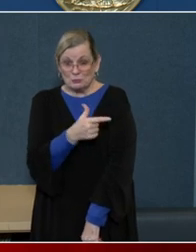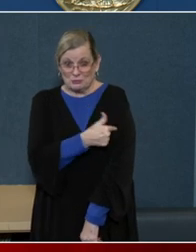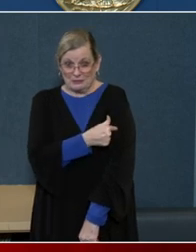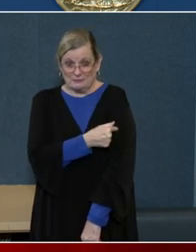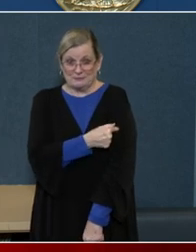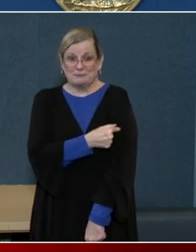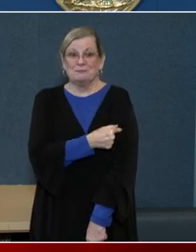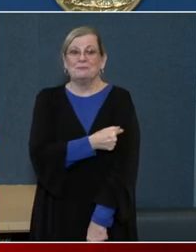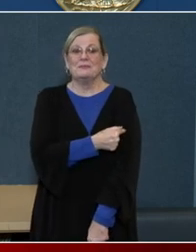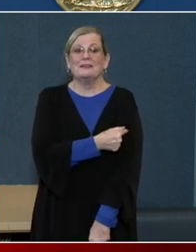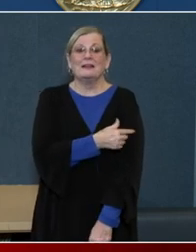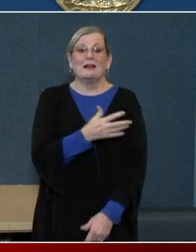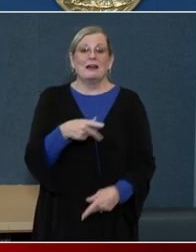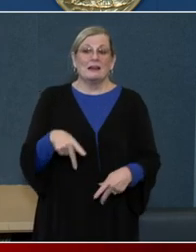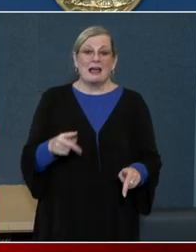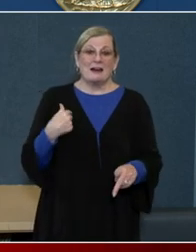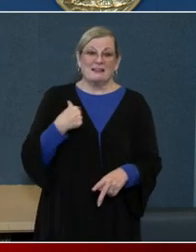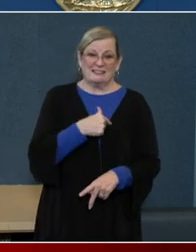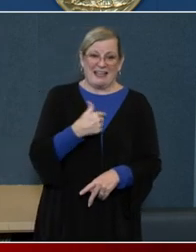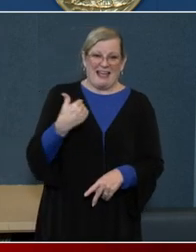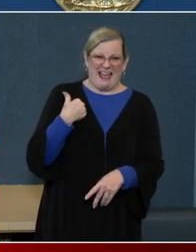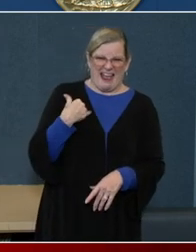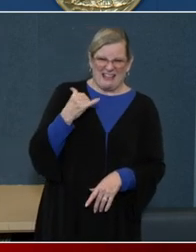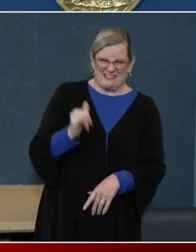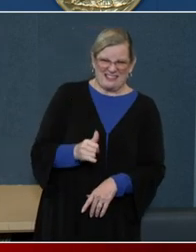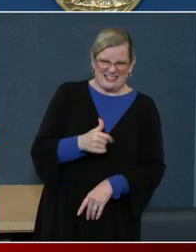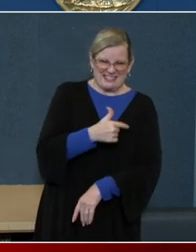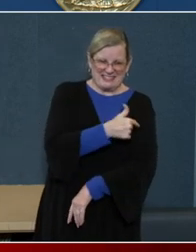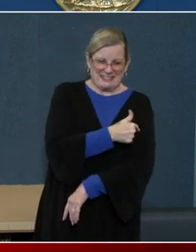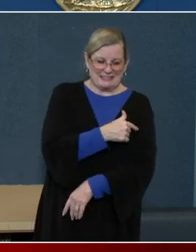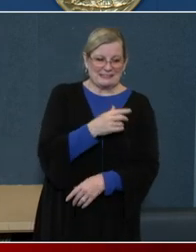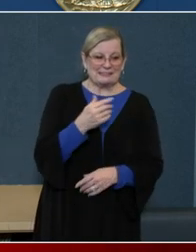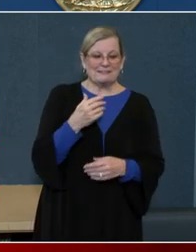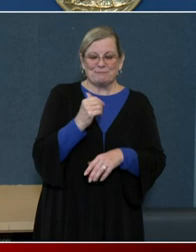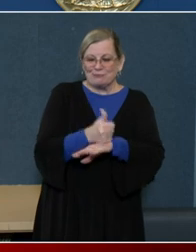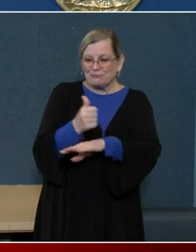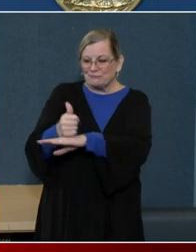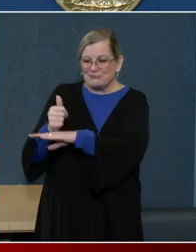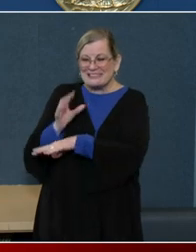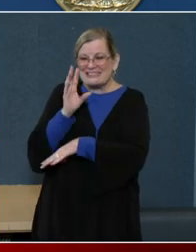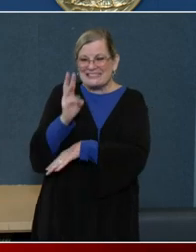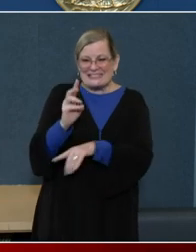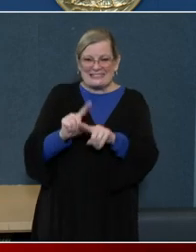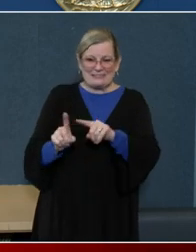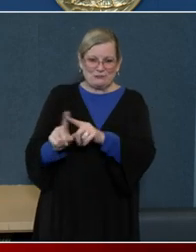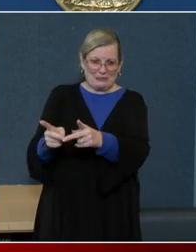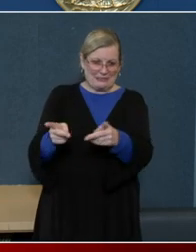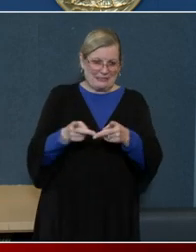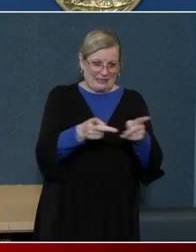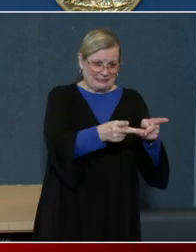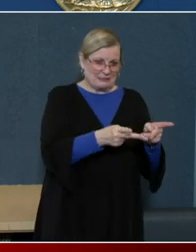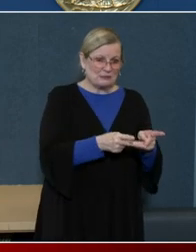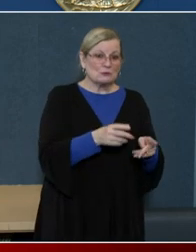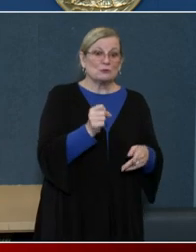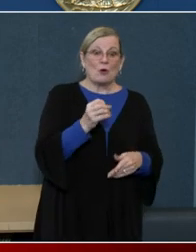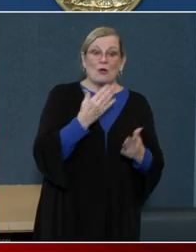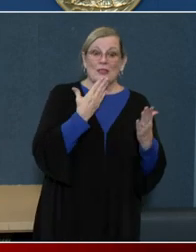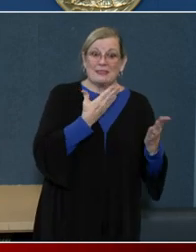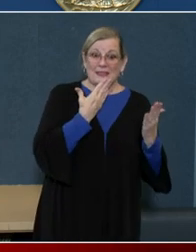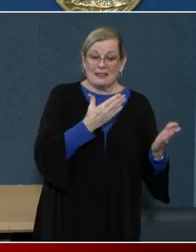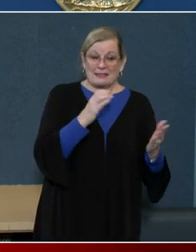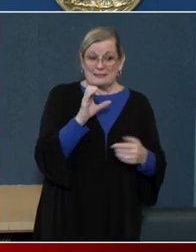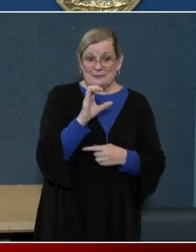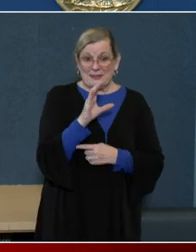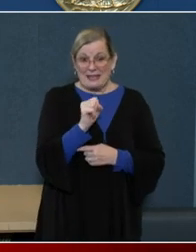flu shots at 6 of our firehouse testing sites, and that's CVS. So we want to thank CVS for